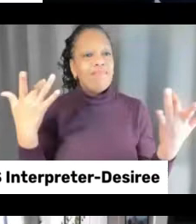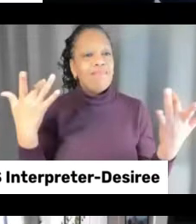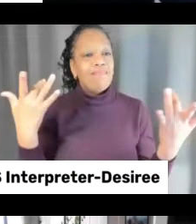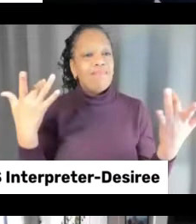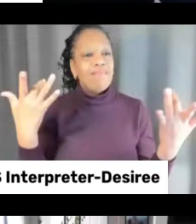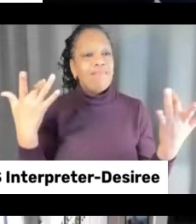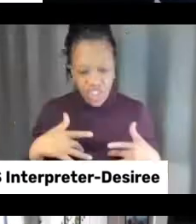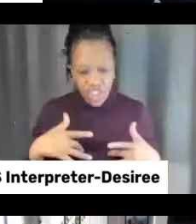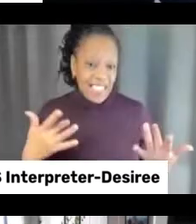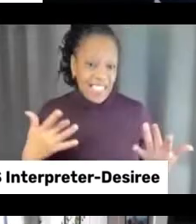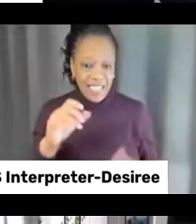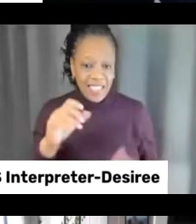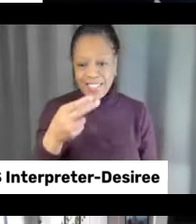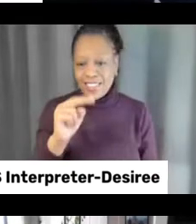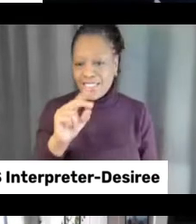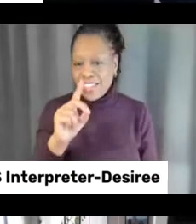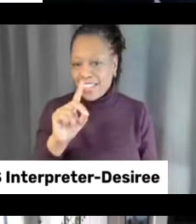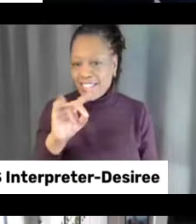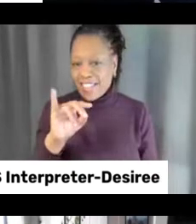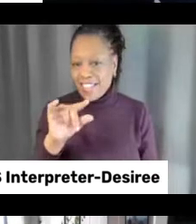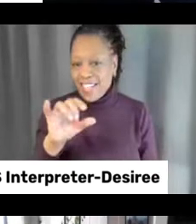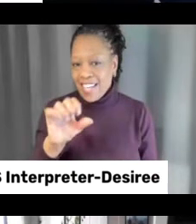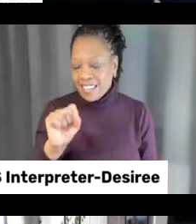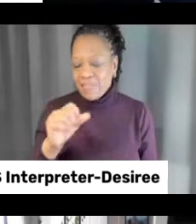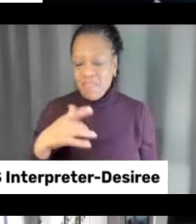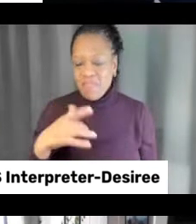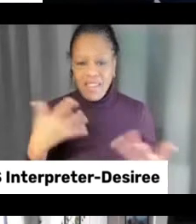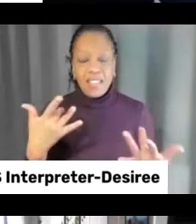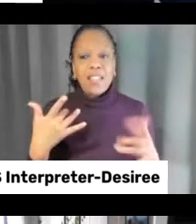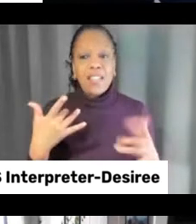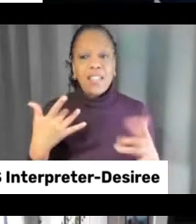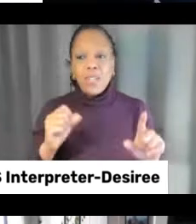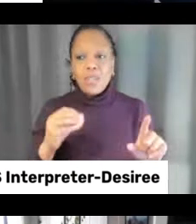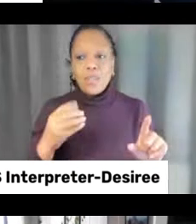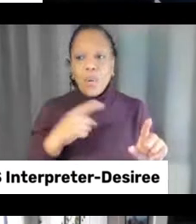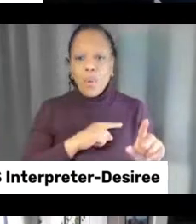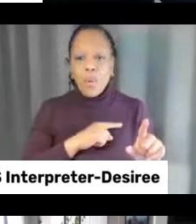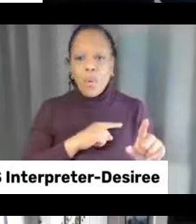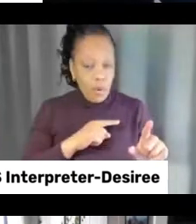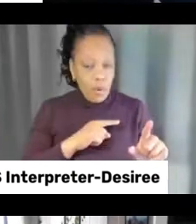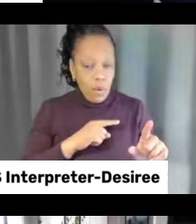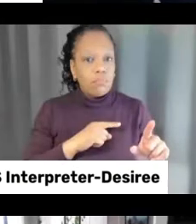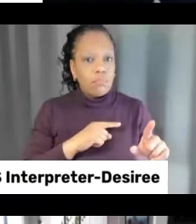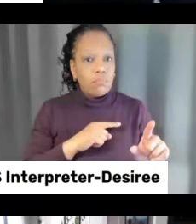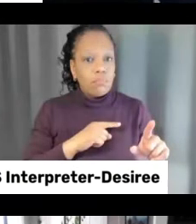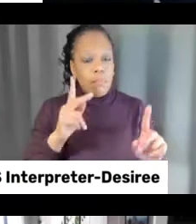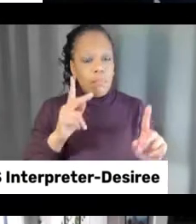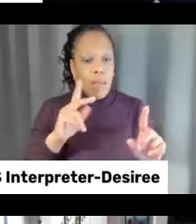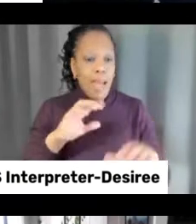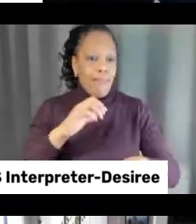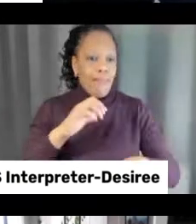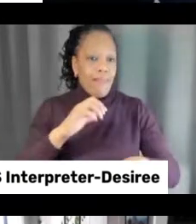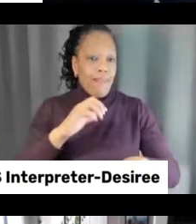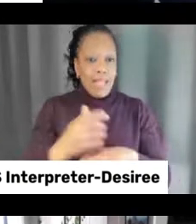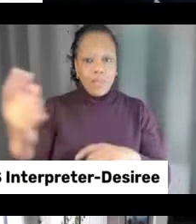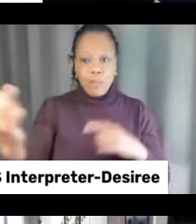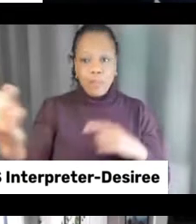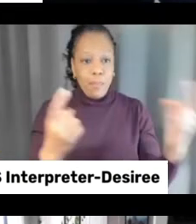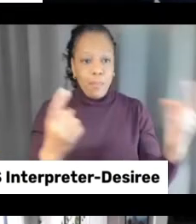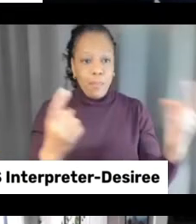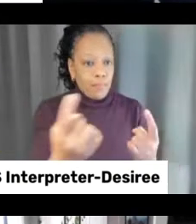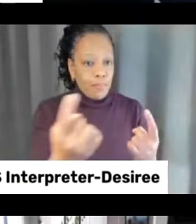for people to come and learn about the Farm Bill and learn how they can and take action on the Farm Bill. This photo is from a shindig last summer